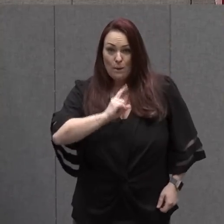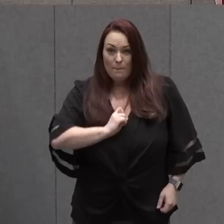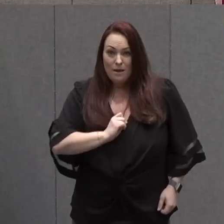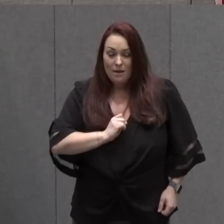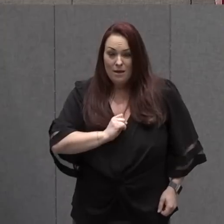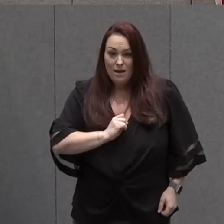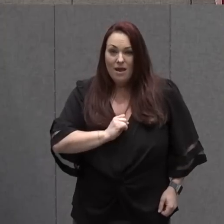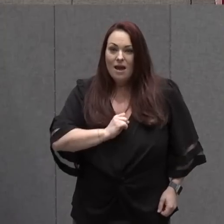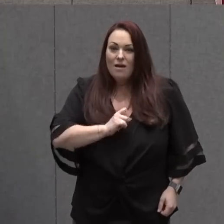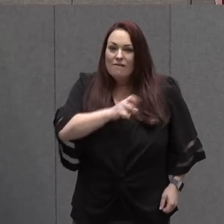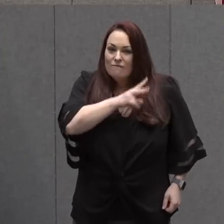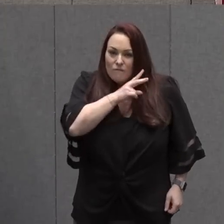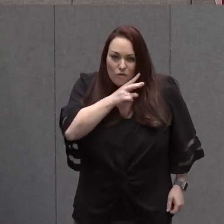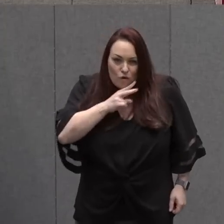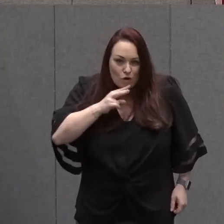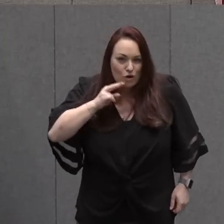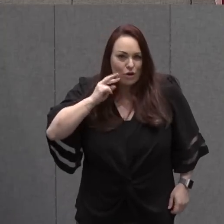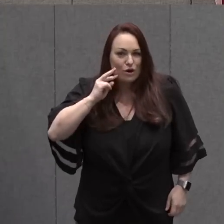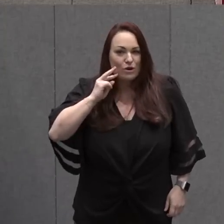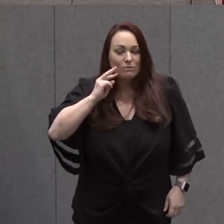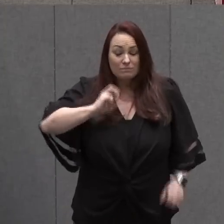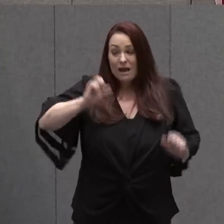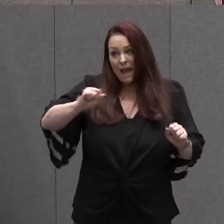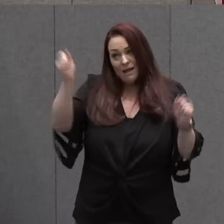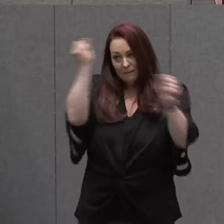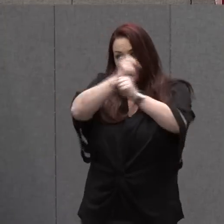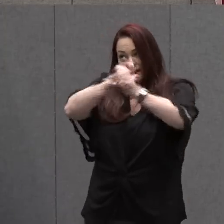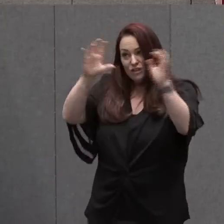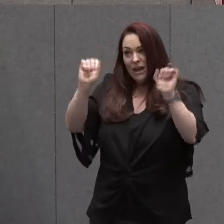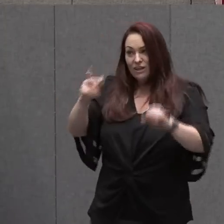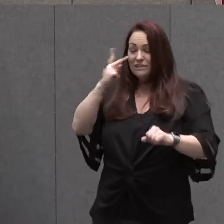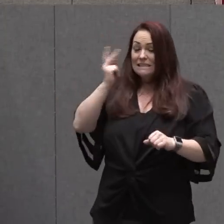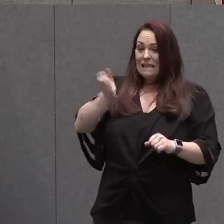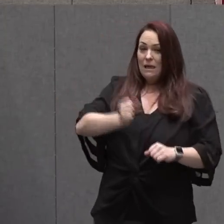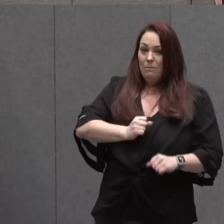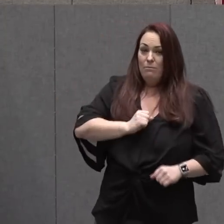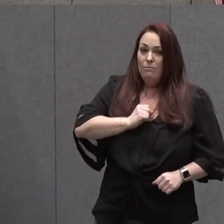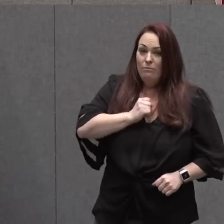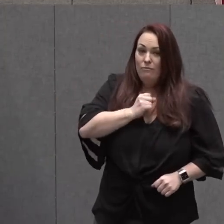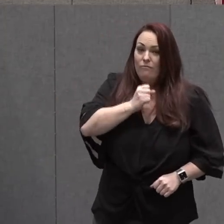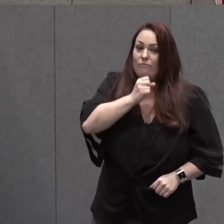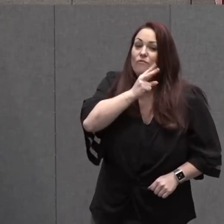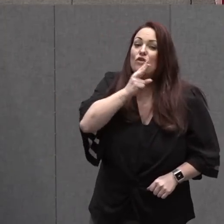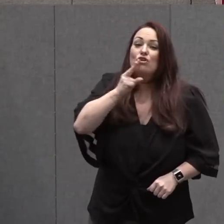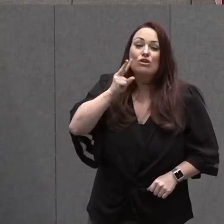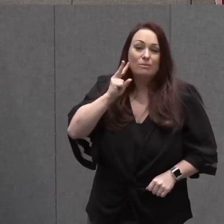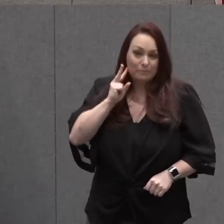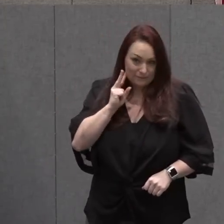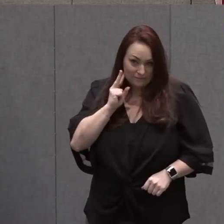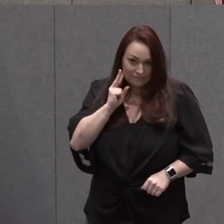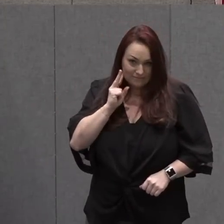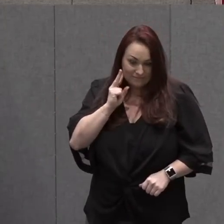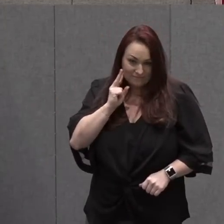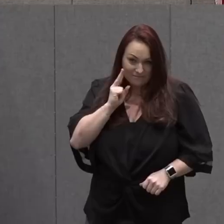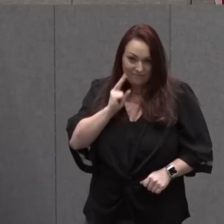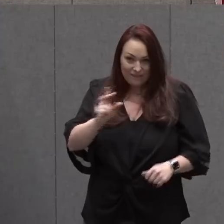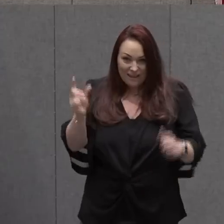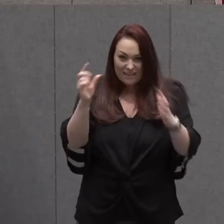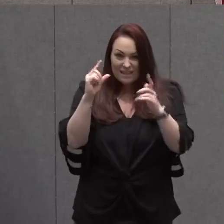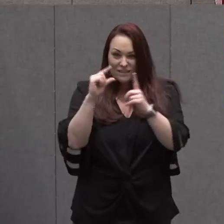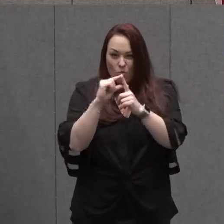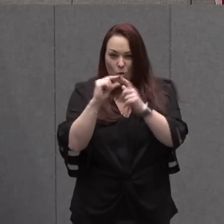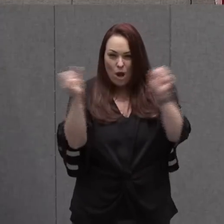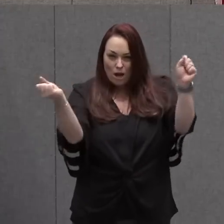verb, I imagined, I could see it coming out of this word